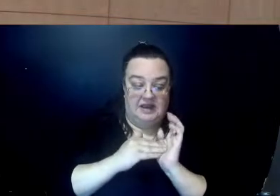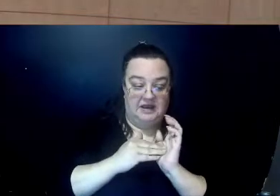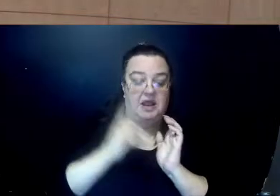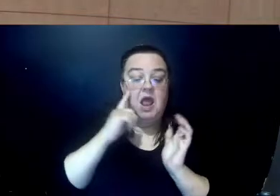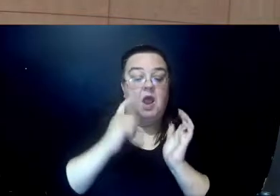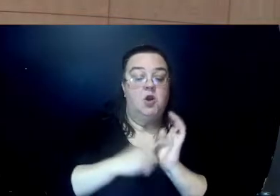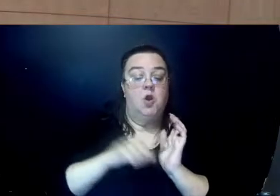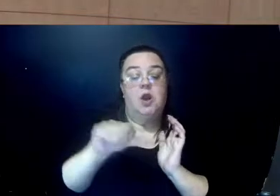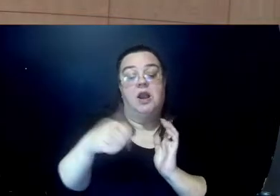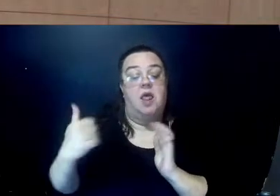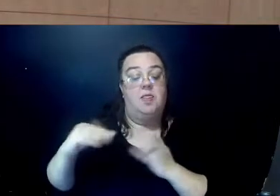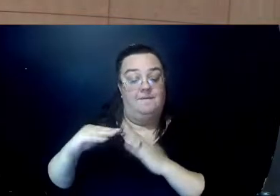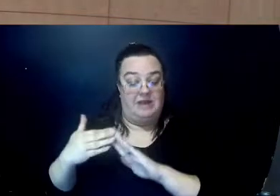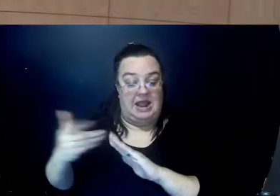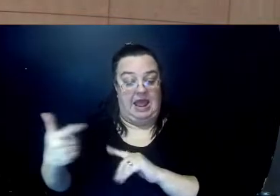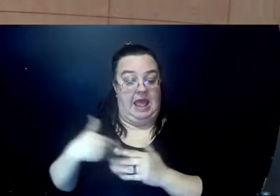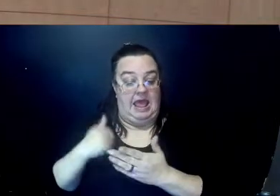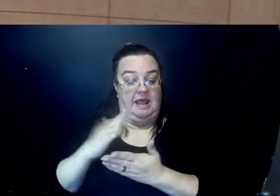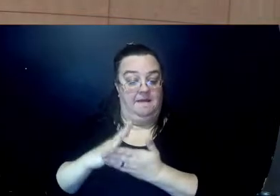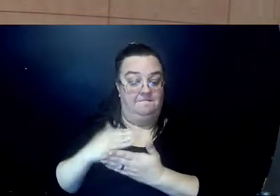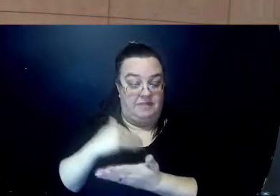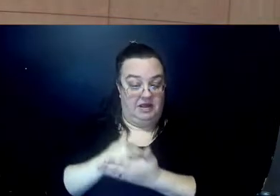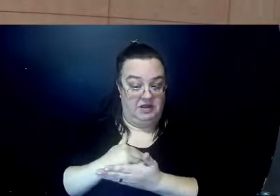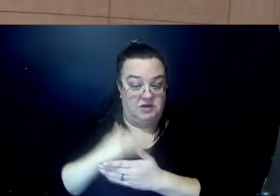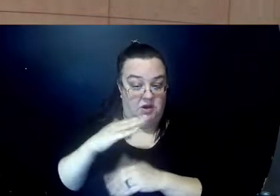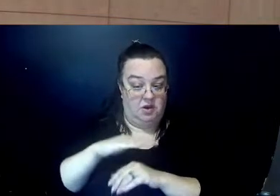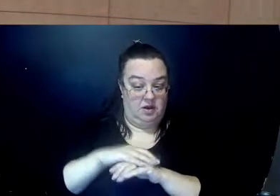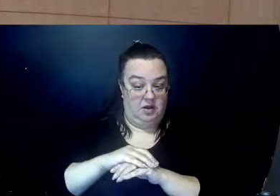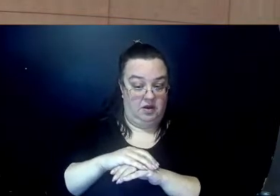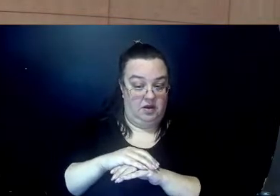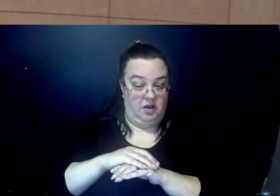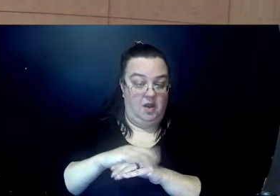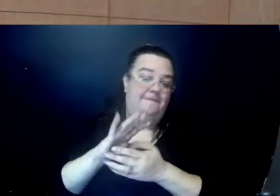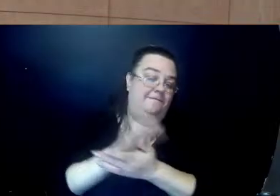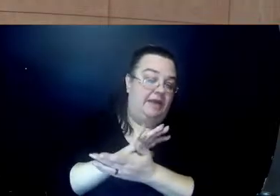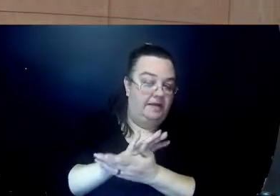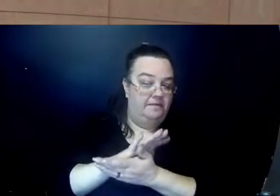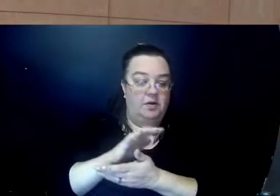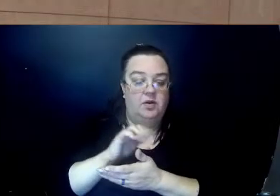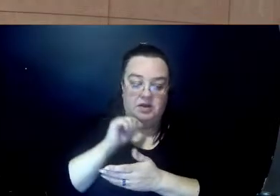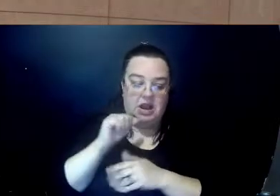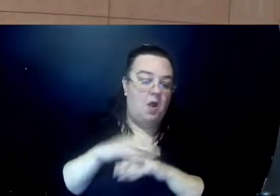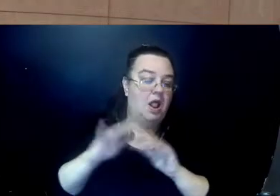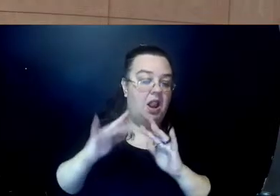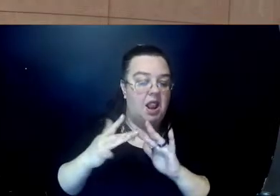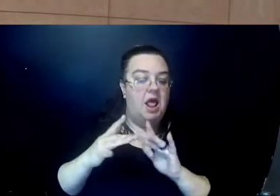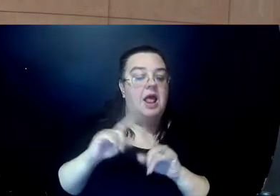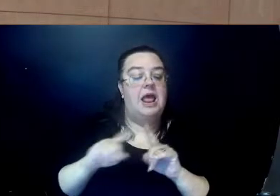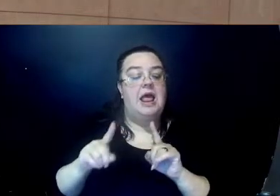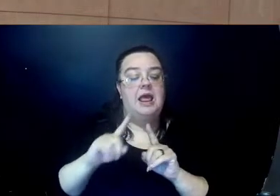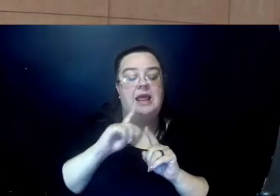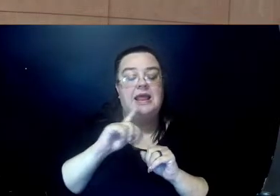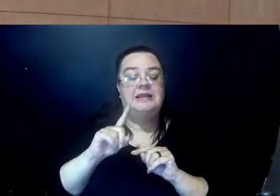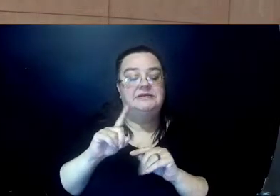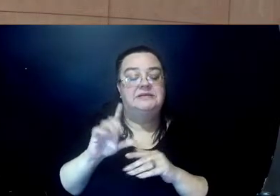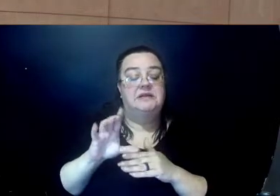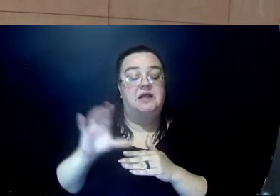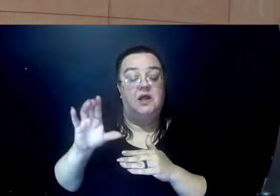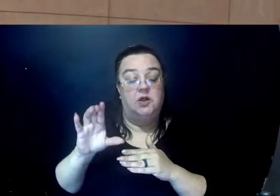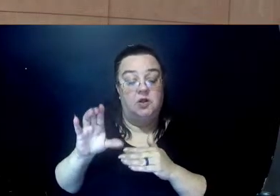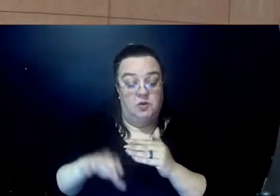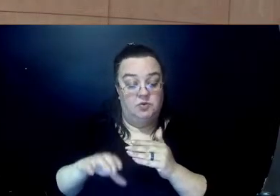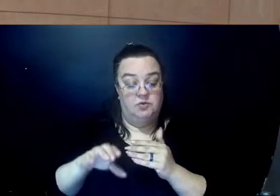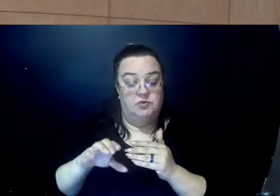had a budget in paper, not online, whatever, and it's conclusive to the treasurer of the